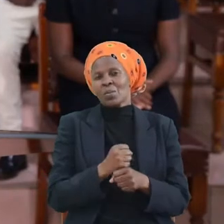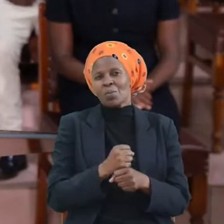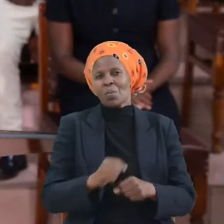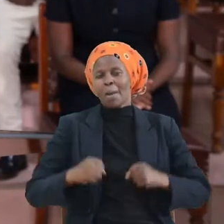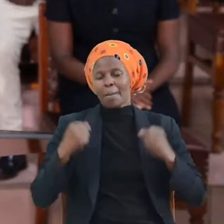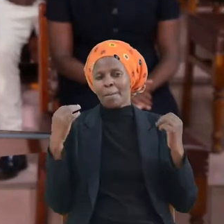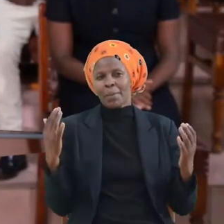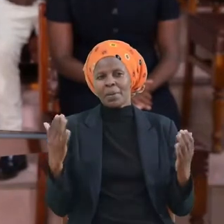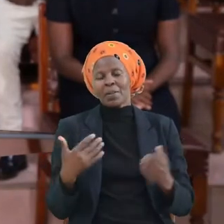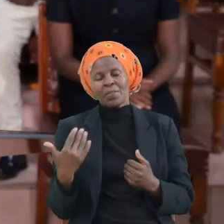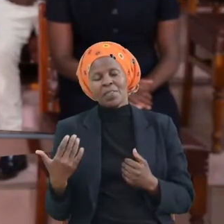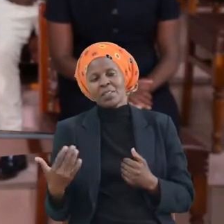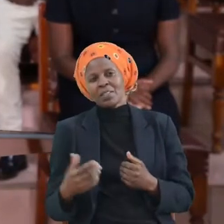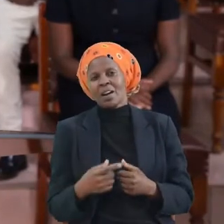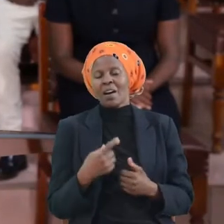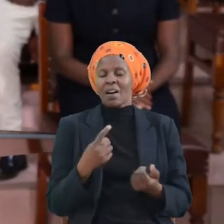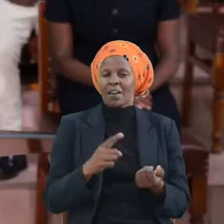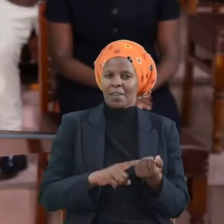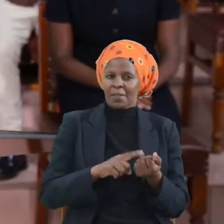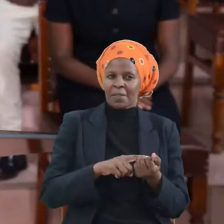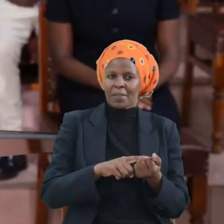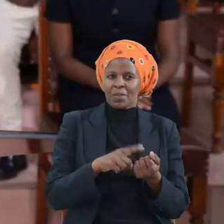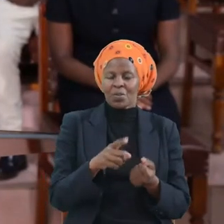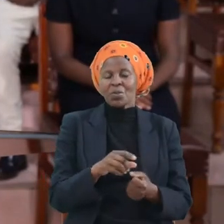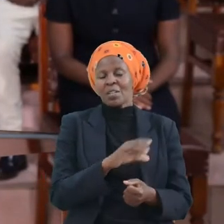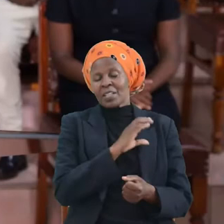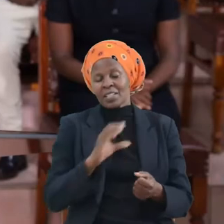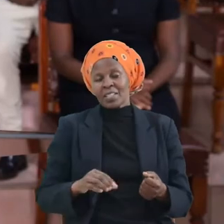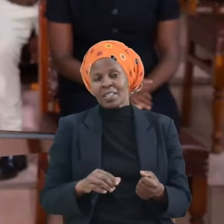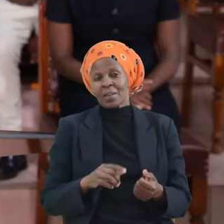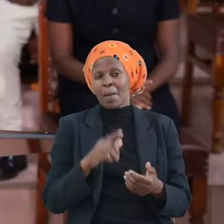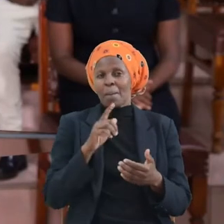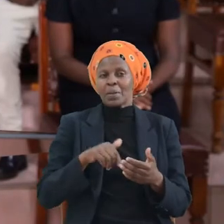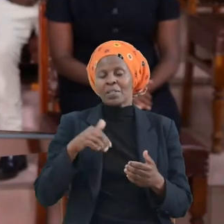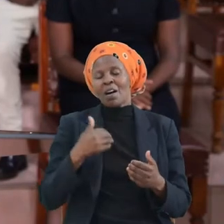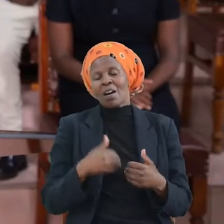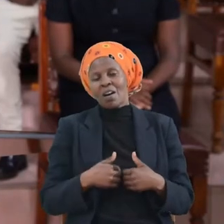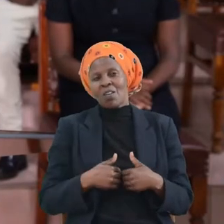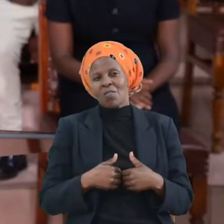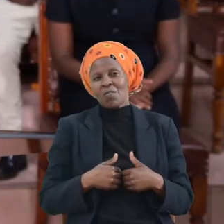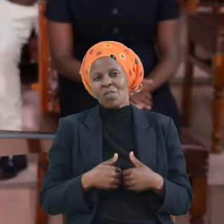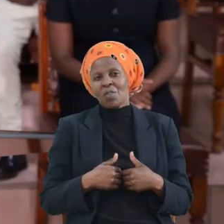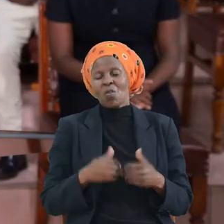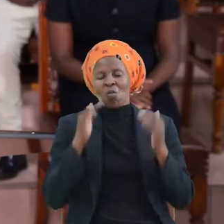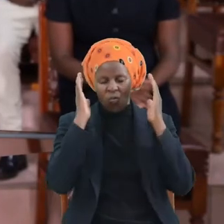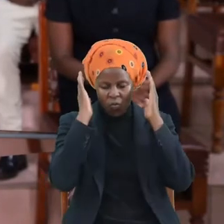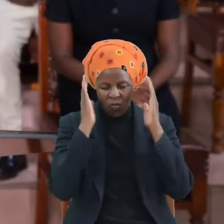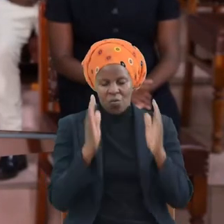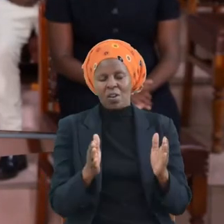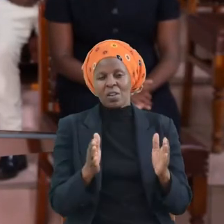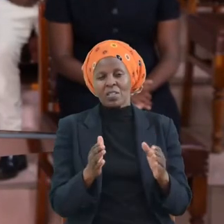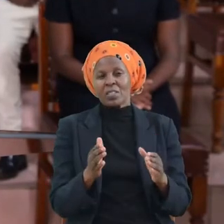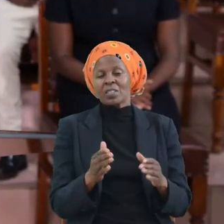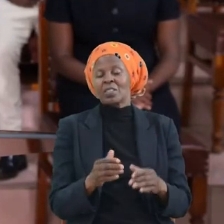we think. Another thing that we need as Christians to overcome challenges is never to focus on the